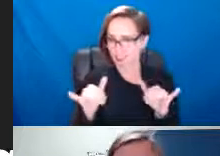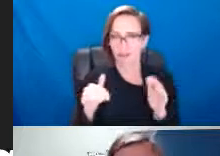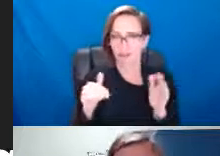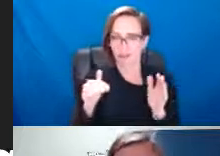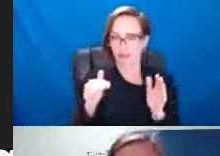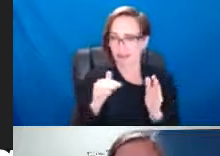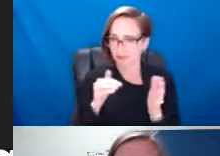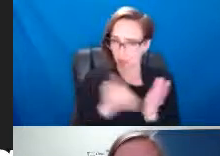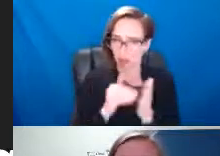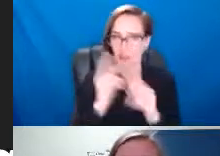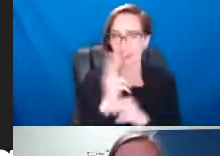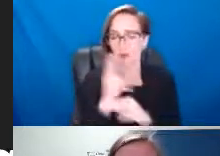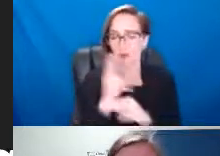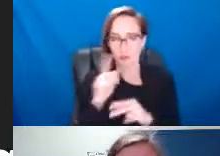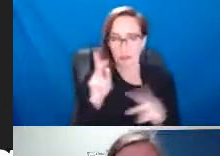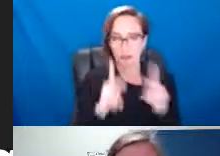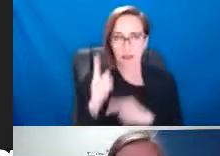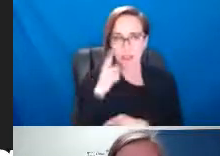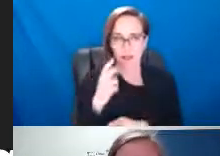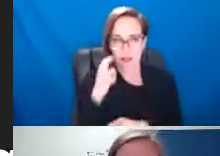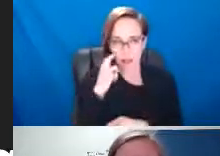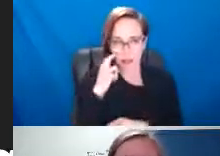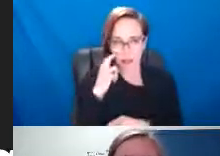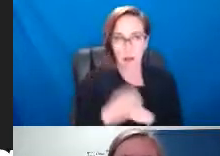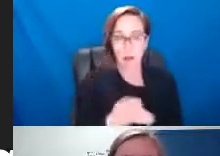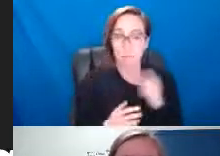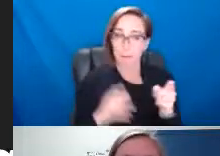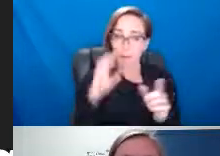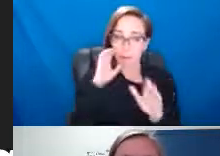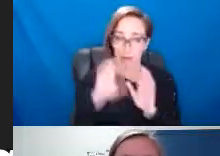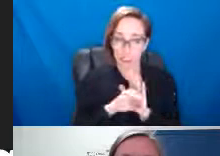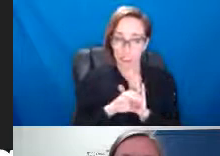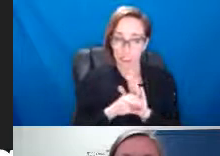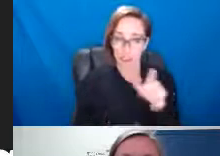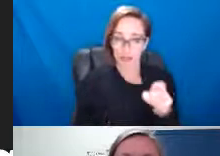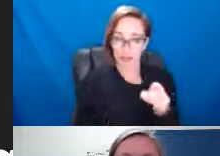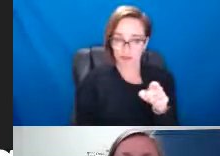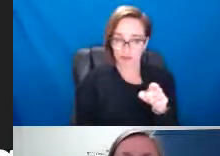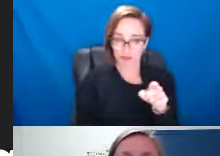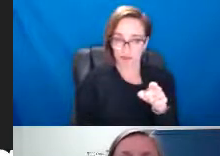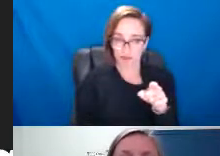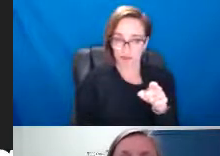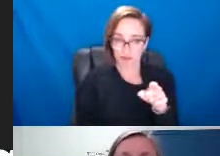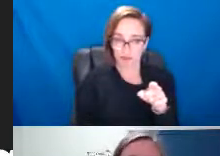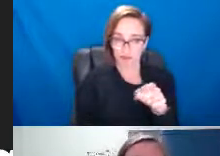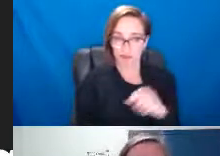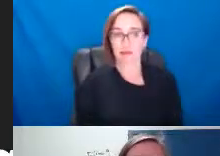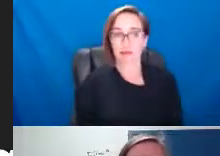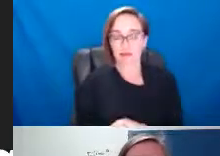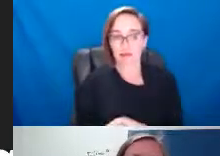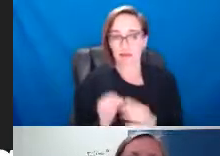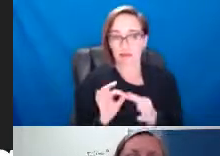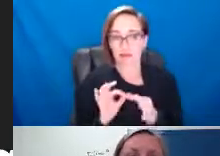are deafblind. In this picture that you see there, the interpreter